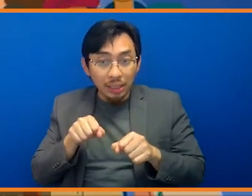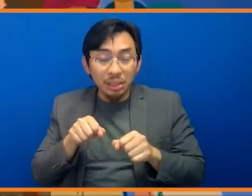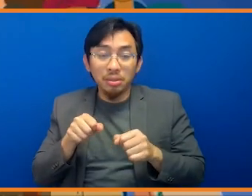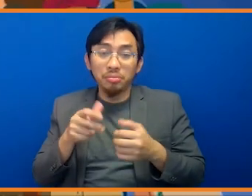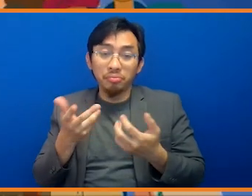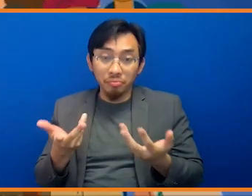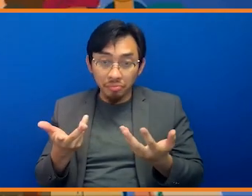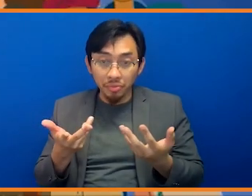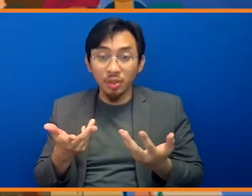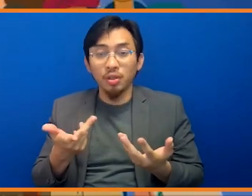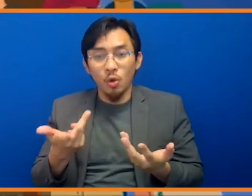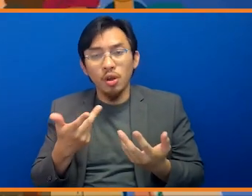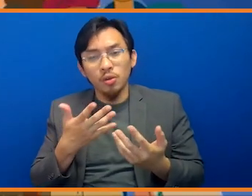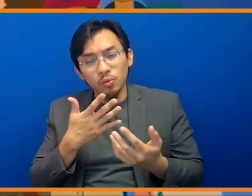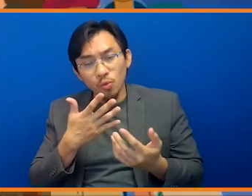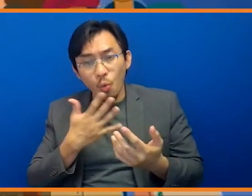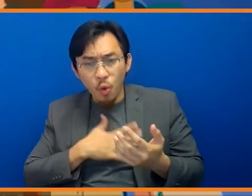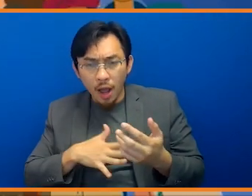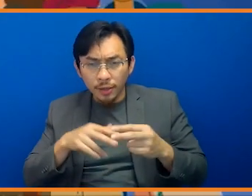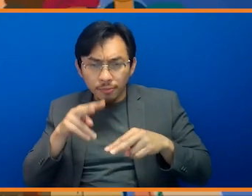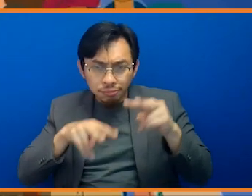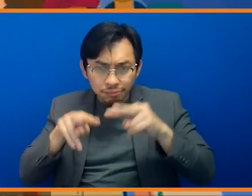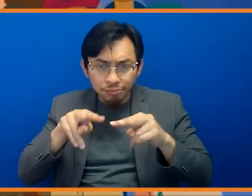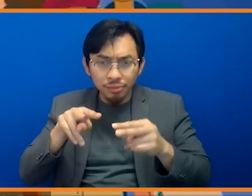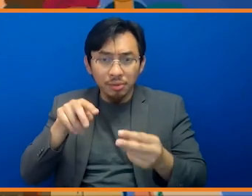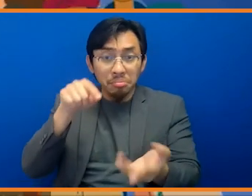Aceh and want to observe on the ground.